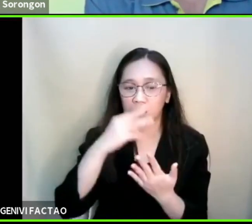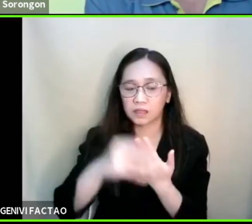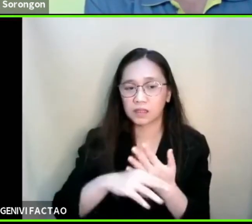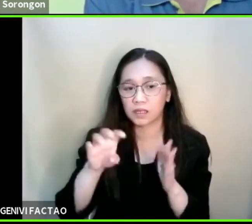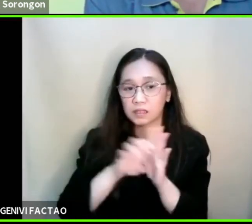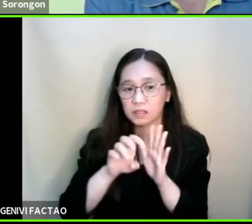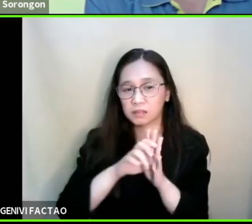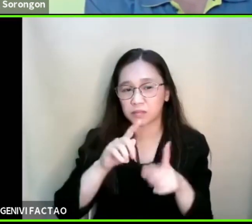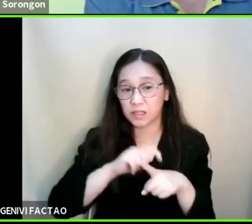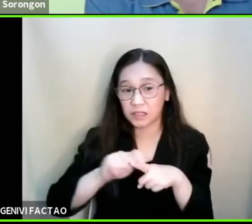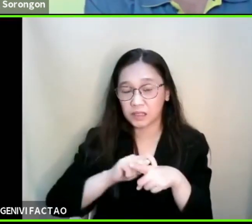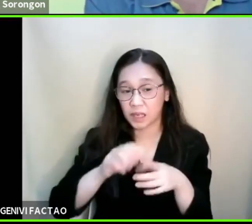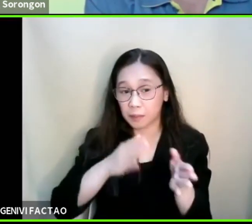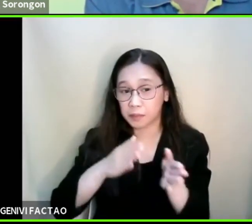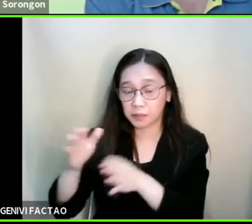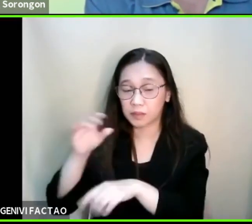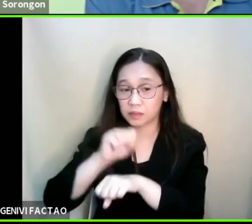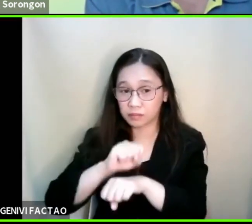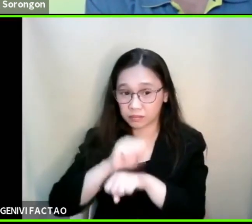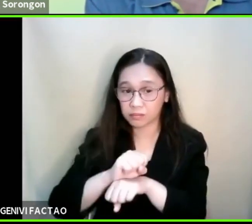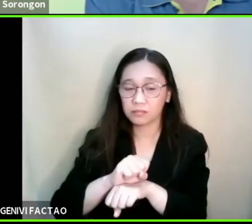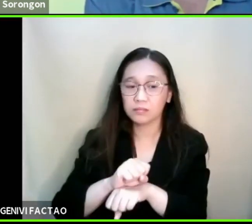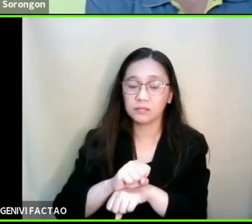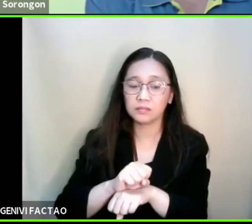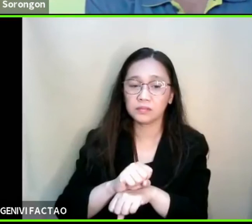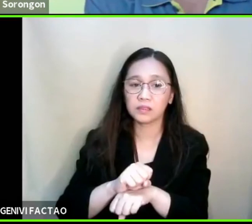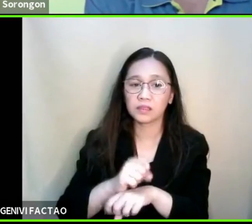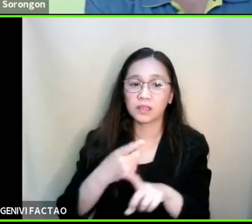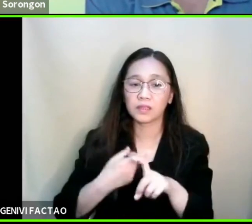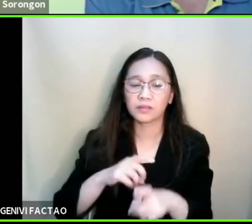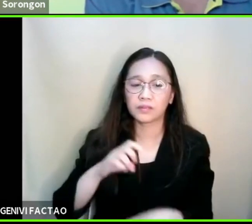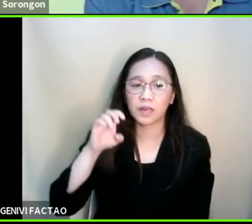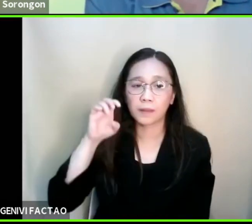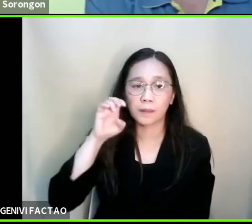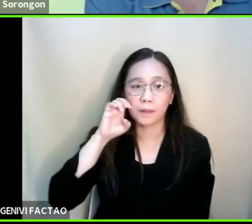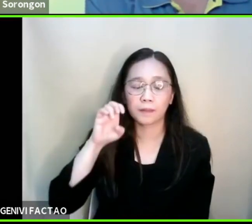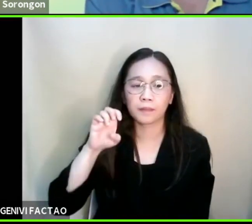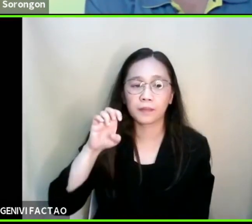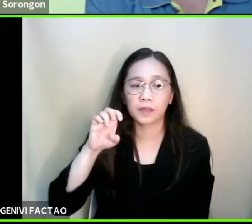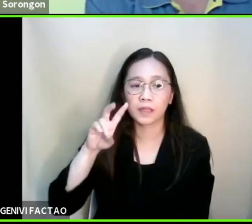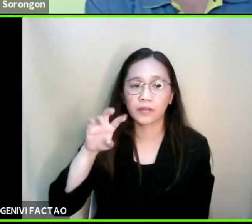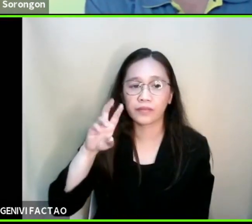for preparation for their work? From Ma'am Evelinda Gutierrez po.